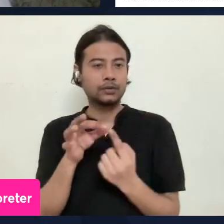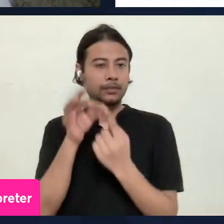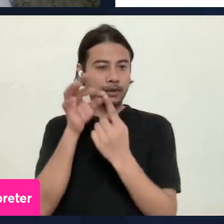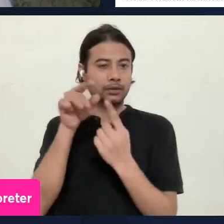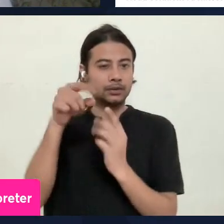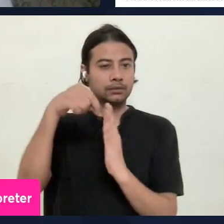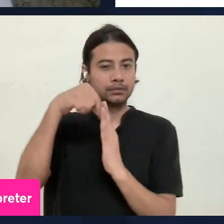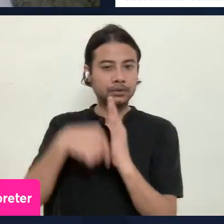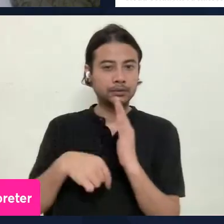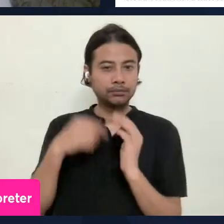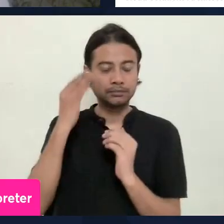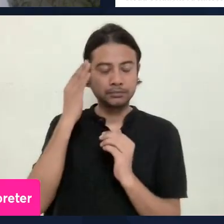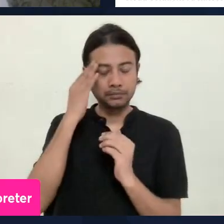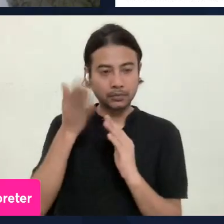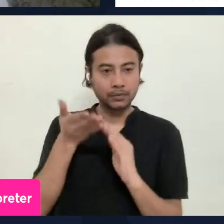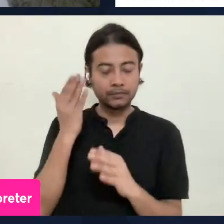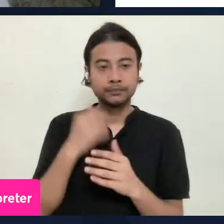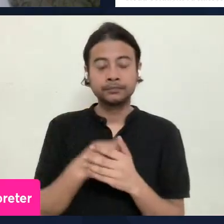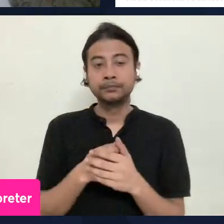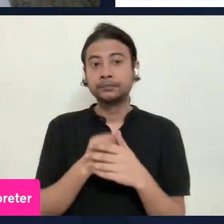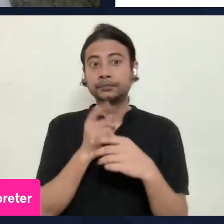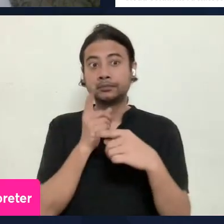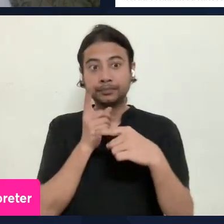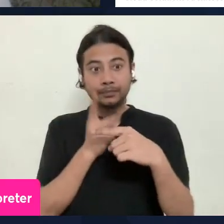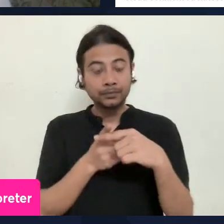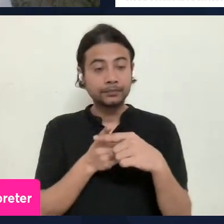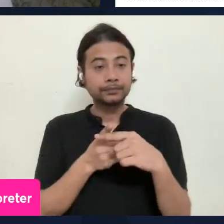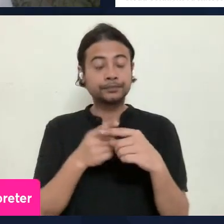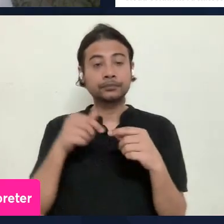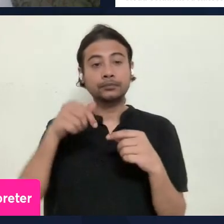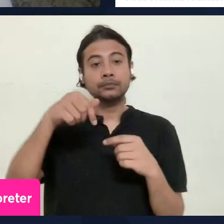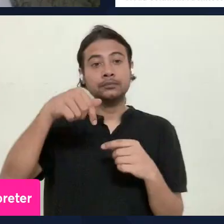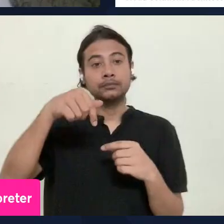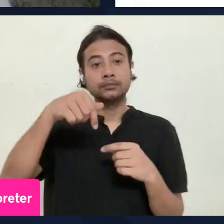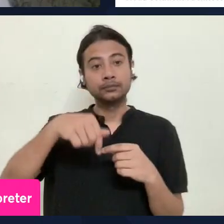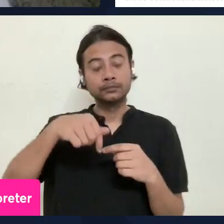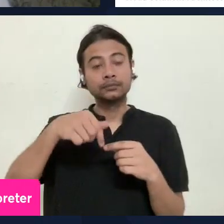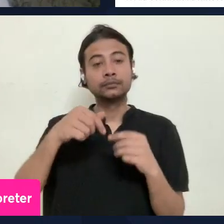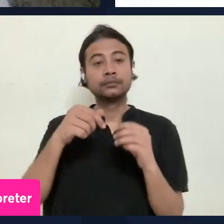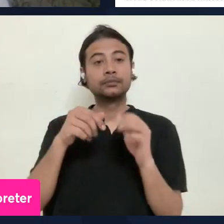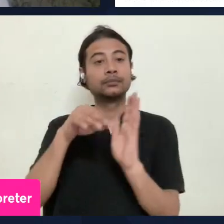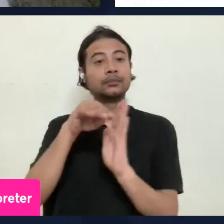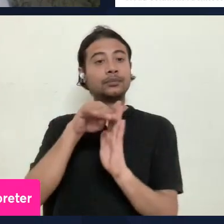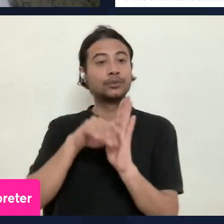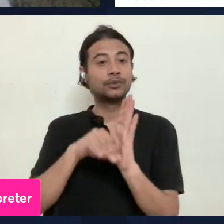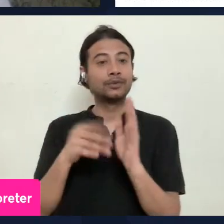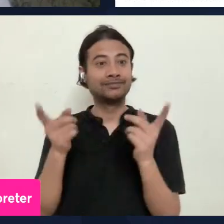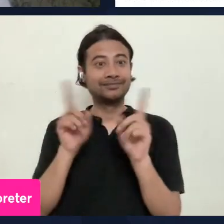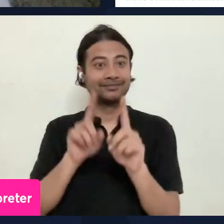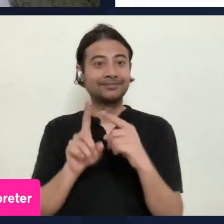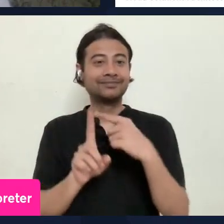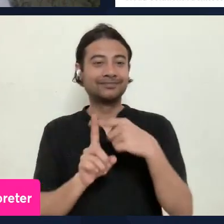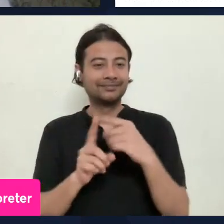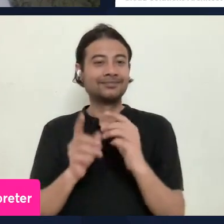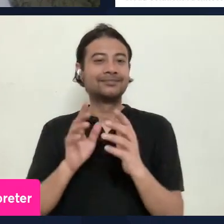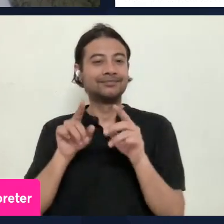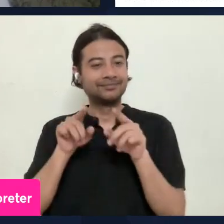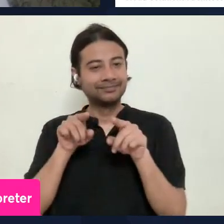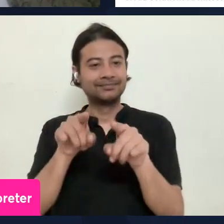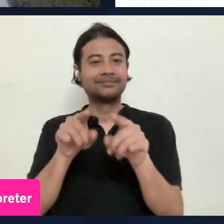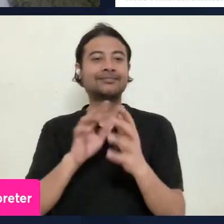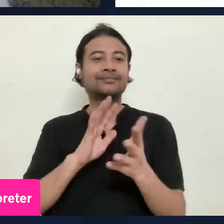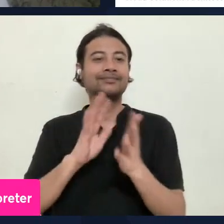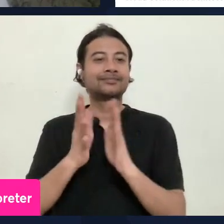more special is that we are going to be having real-time seamless Indian Sign Language interpretation. And for that, we